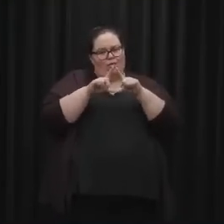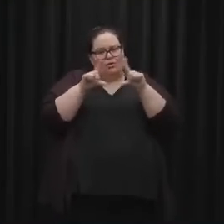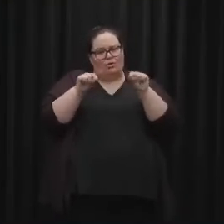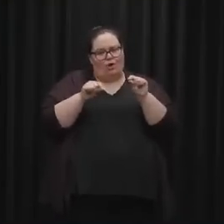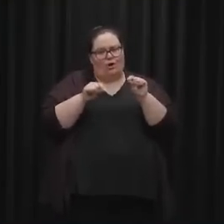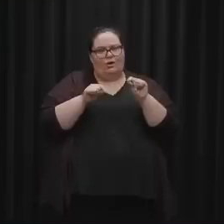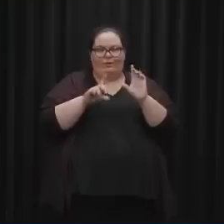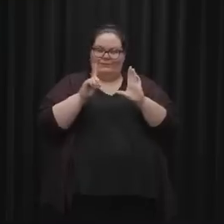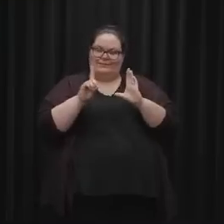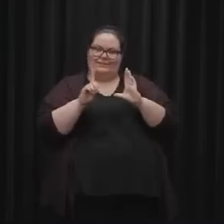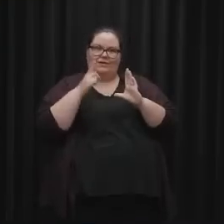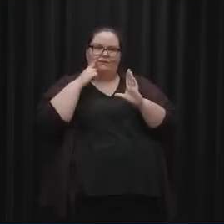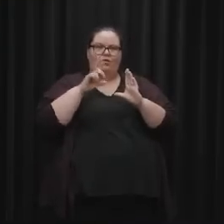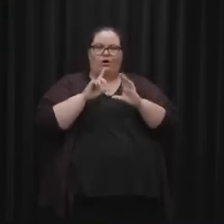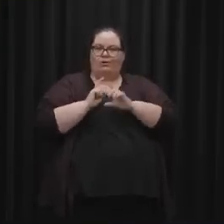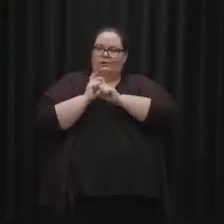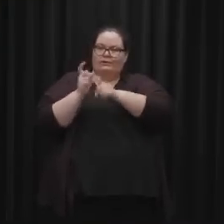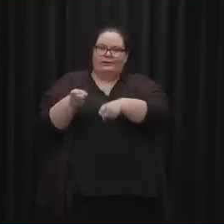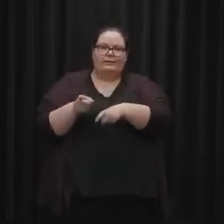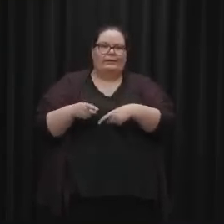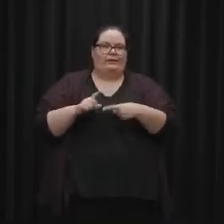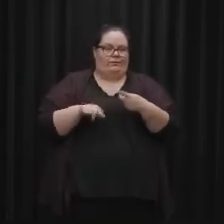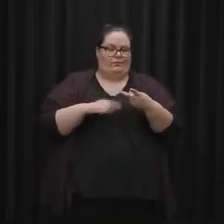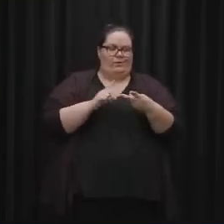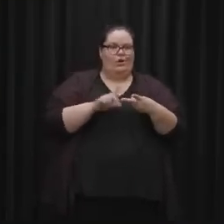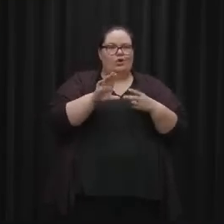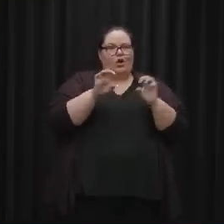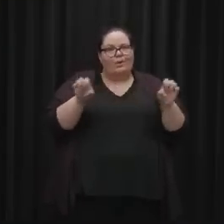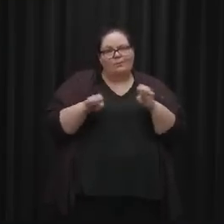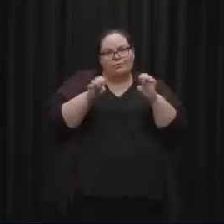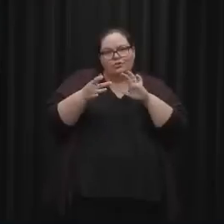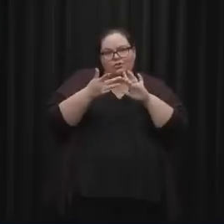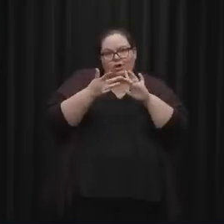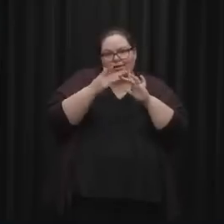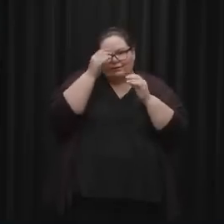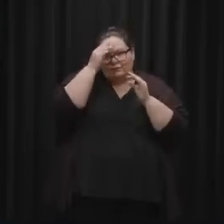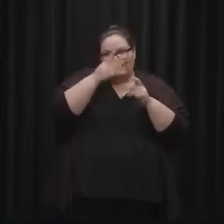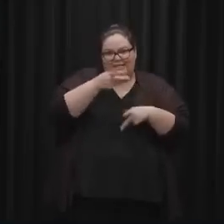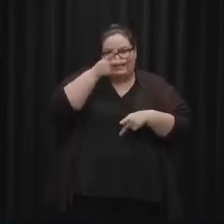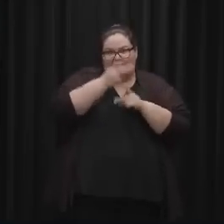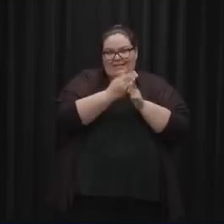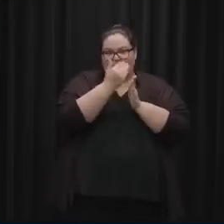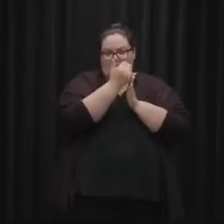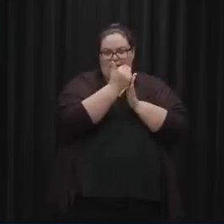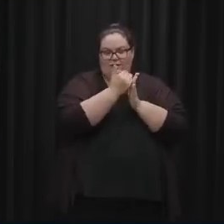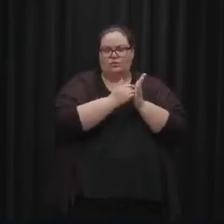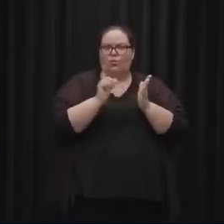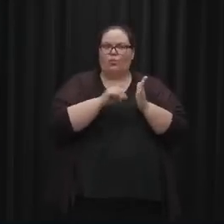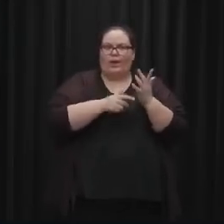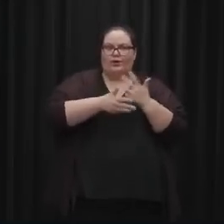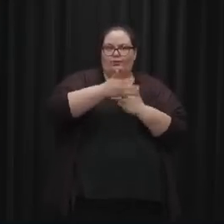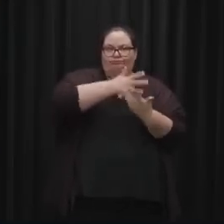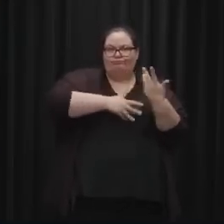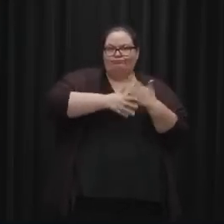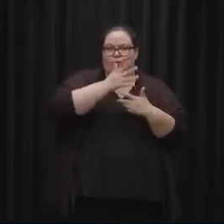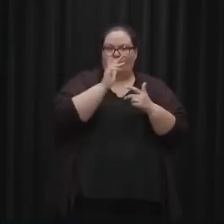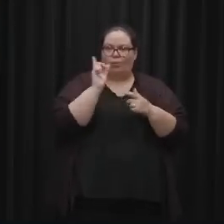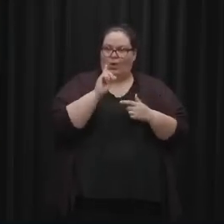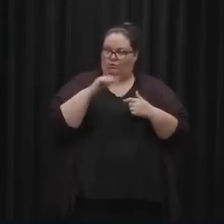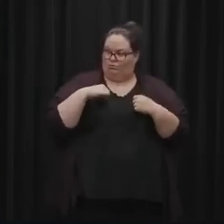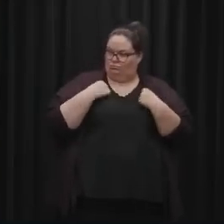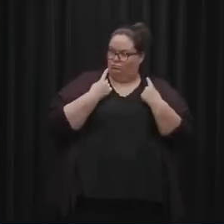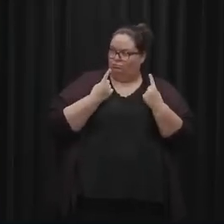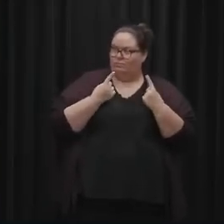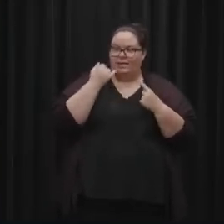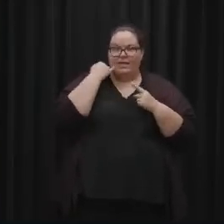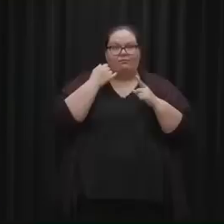have your next of kin and emergency contact information. It probably would not be a bad idea to keep that list of people that you have close contact with in the